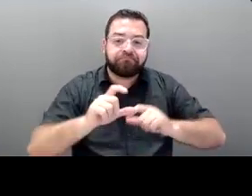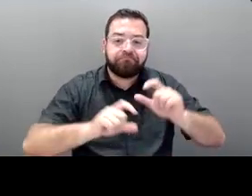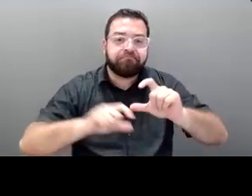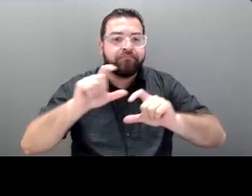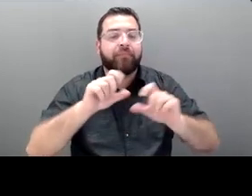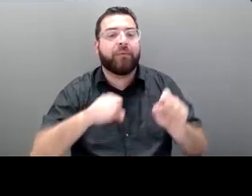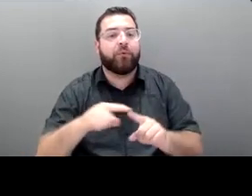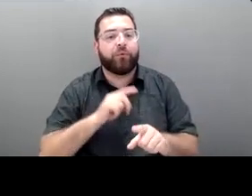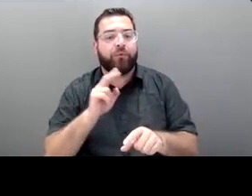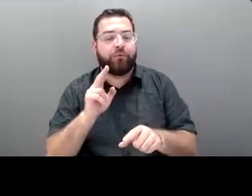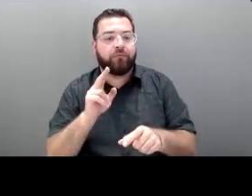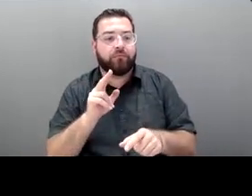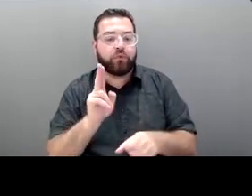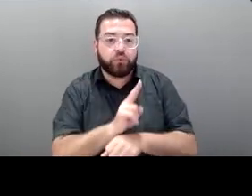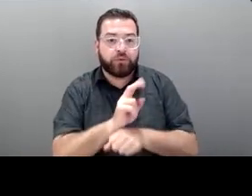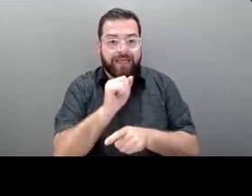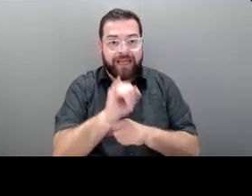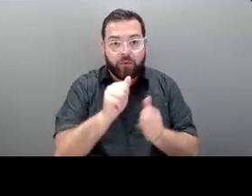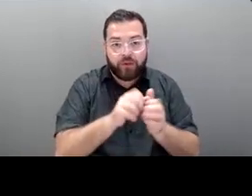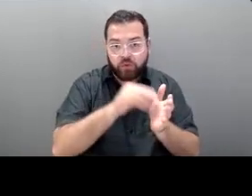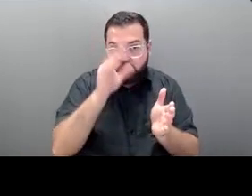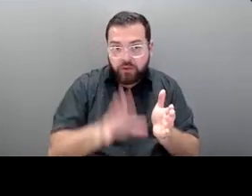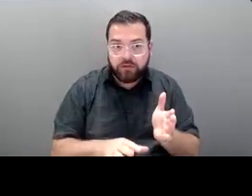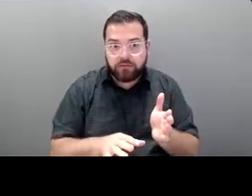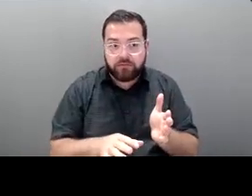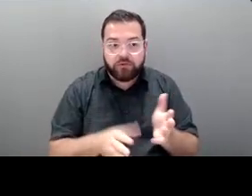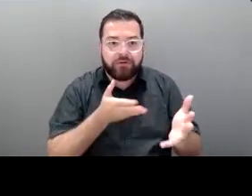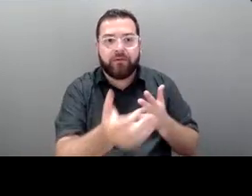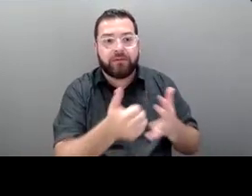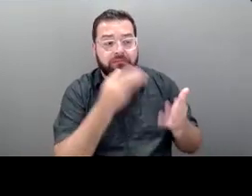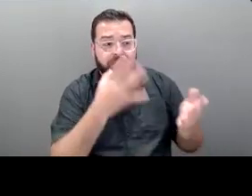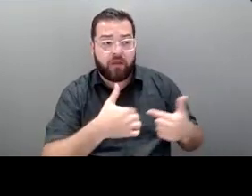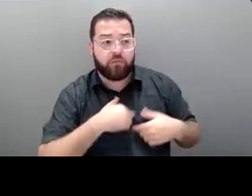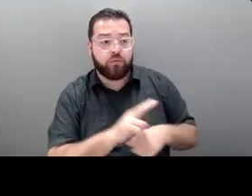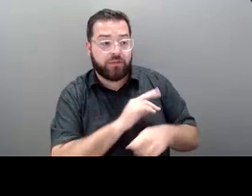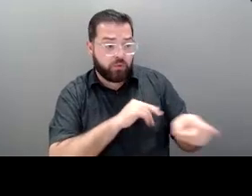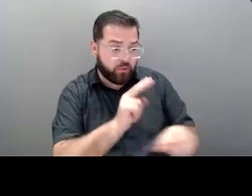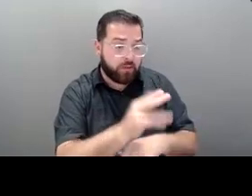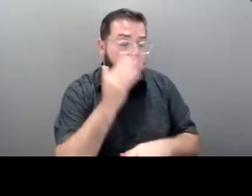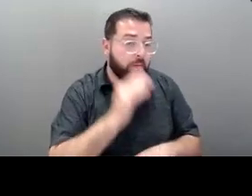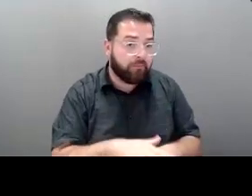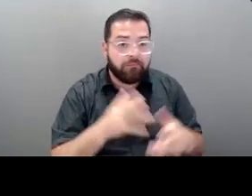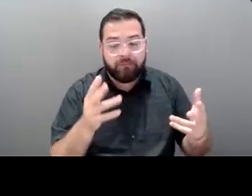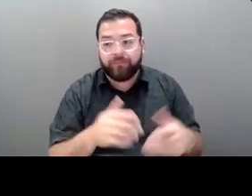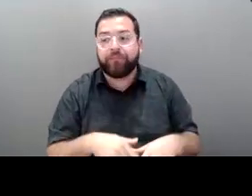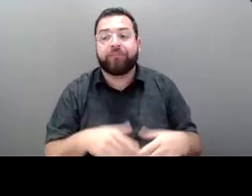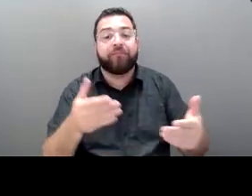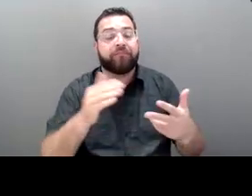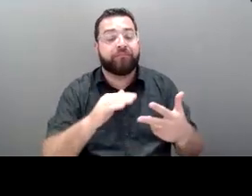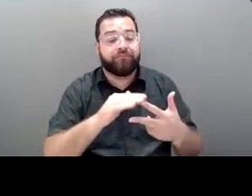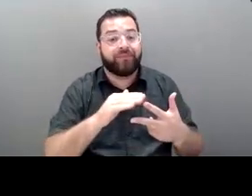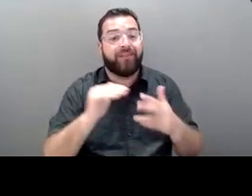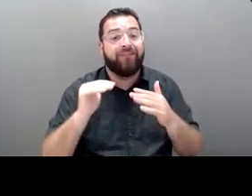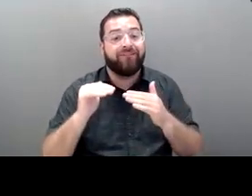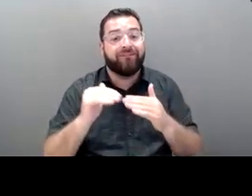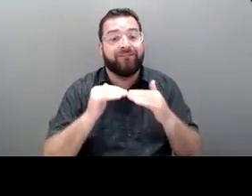in any way with students, is we're giving it as well. And fairness is really paying attention to,